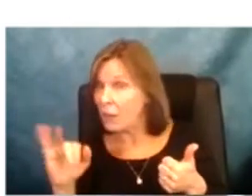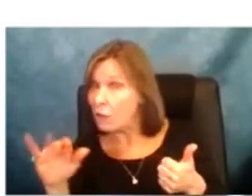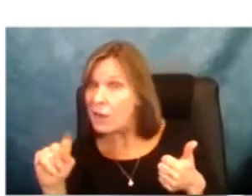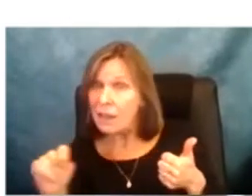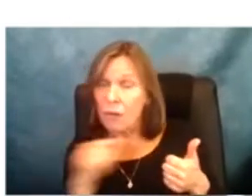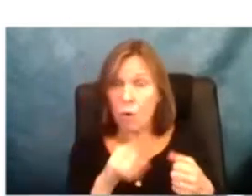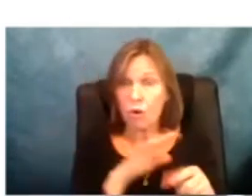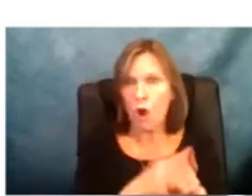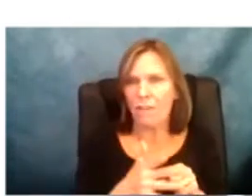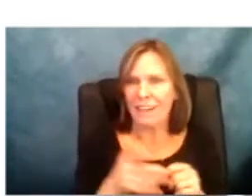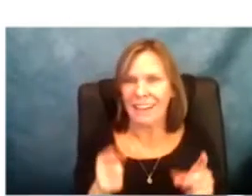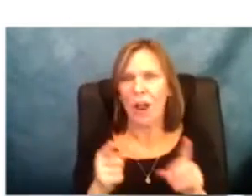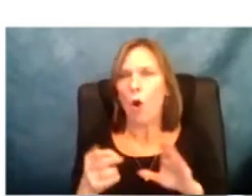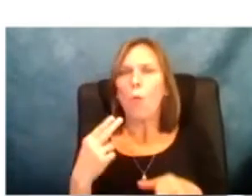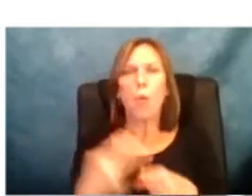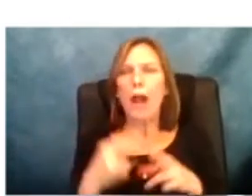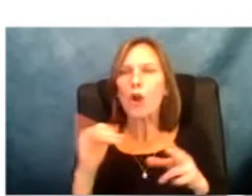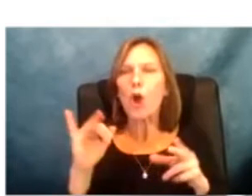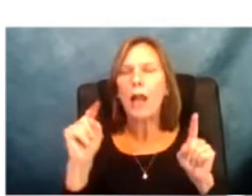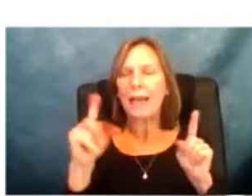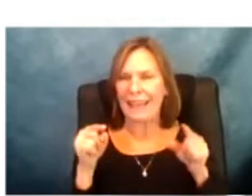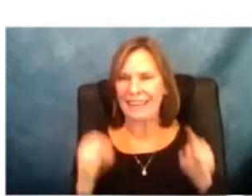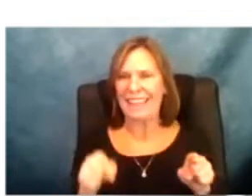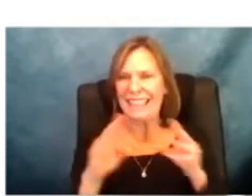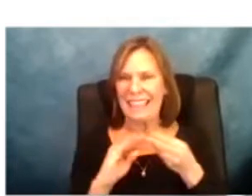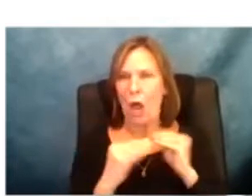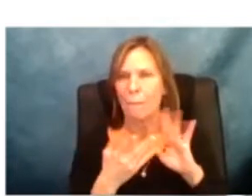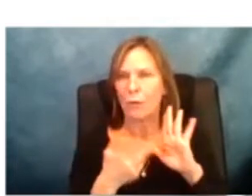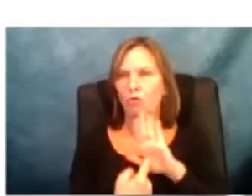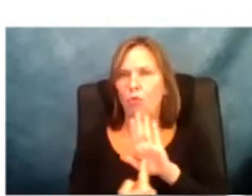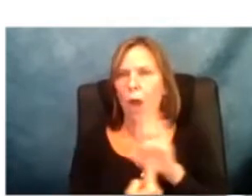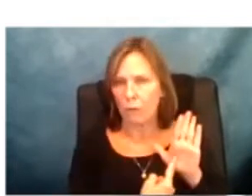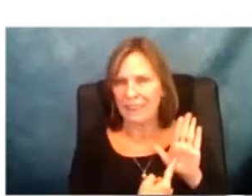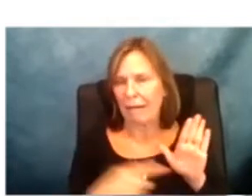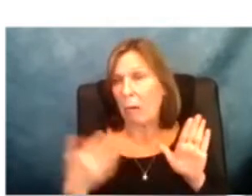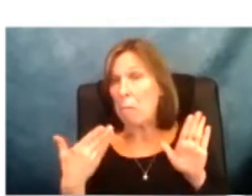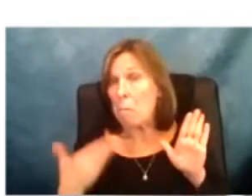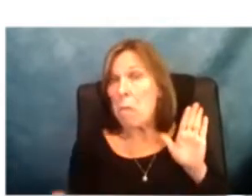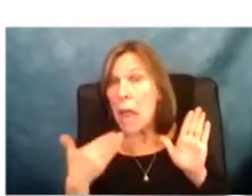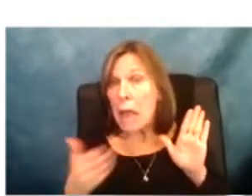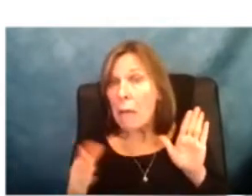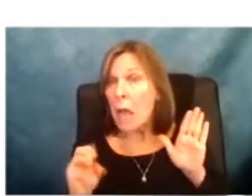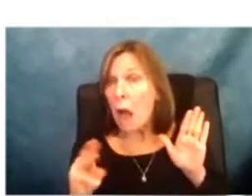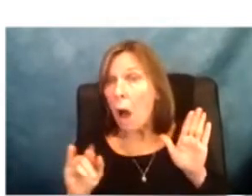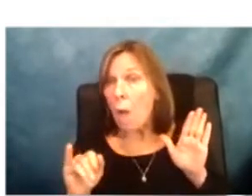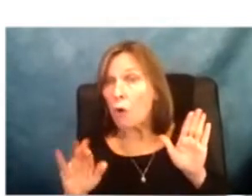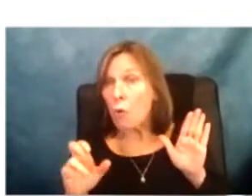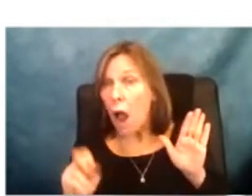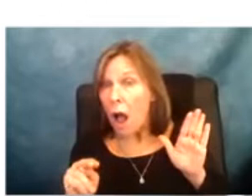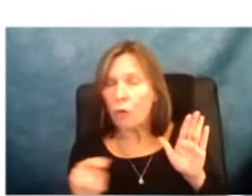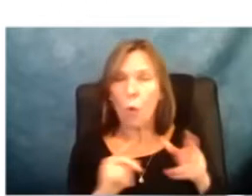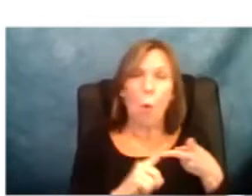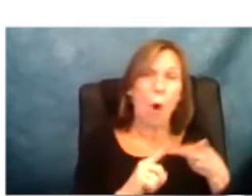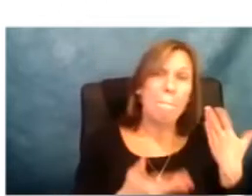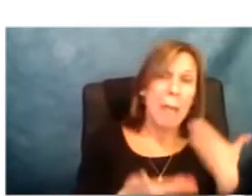data, we are calling it we are saying these represent maybe Omicron or Delta, but it's really just representing